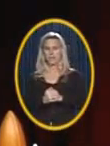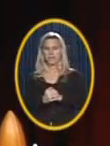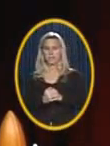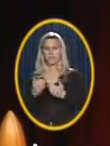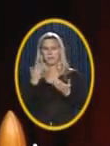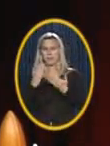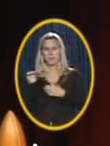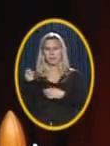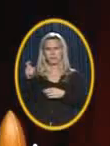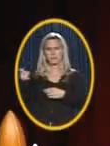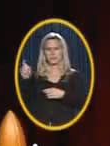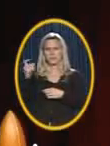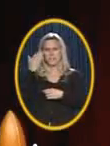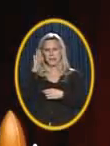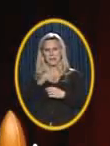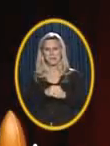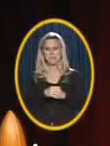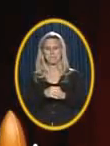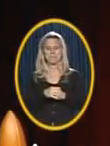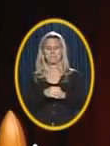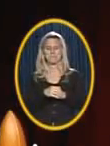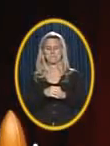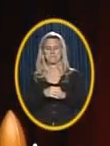Maybe there's those switches up there, I'm not sure.